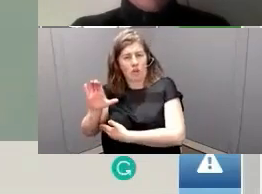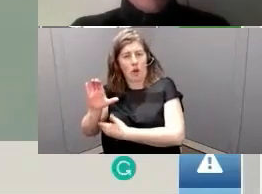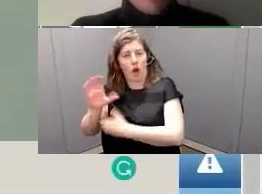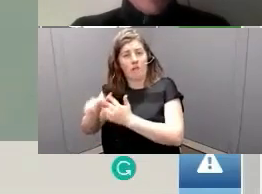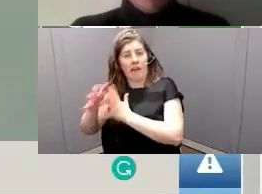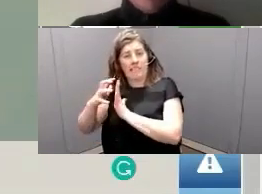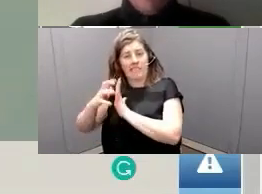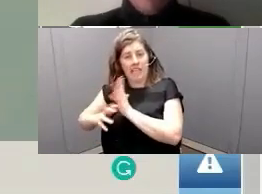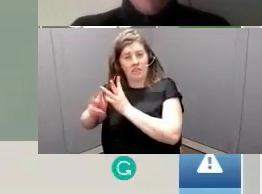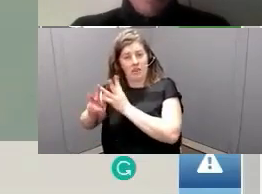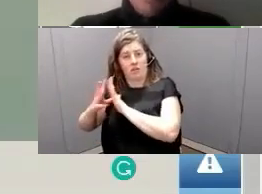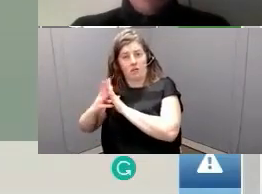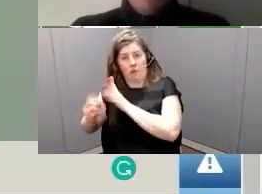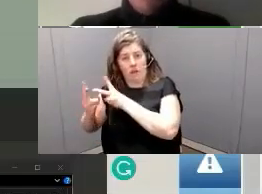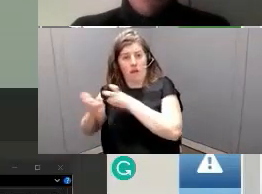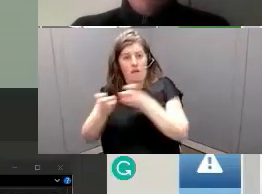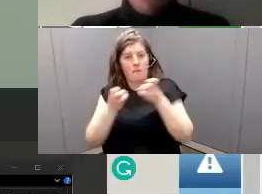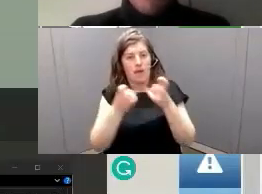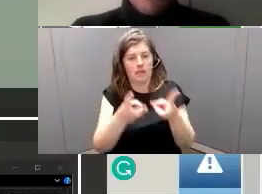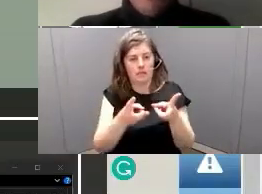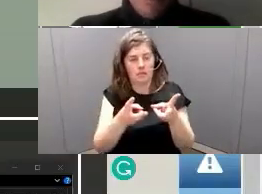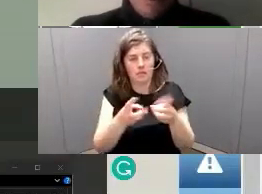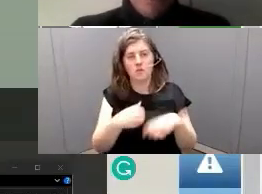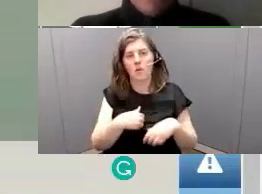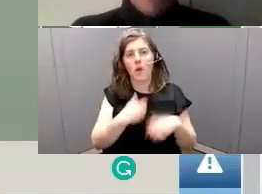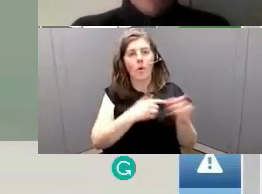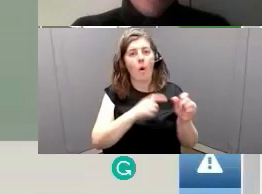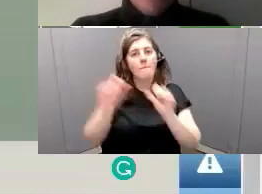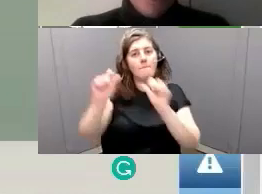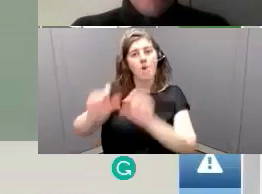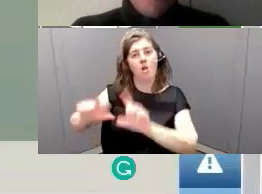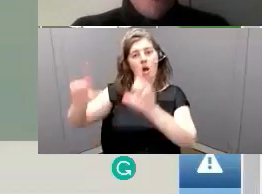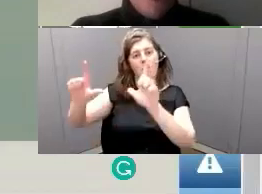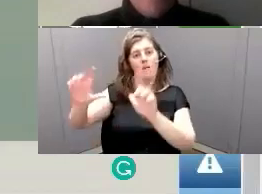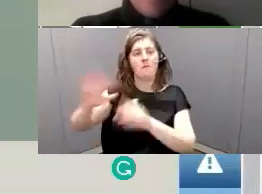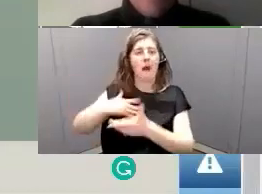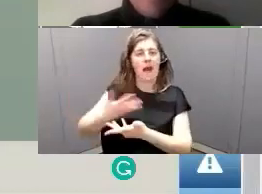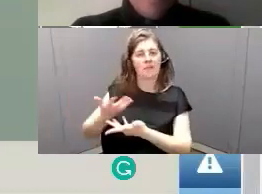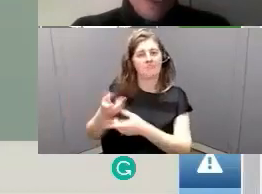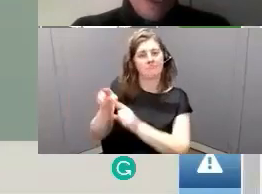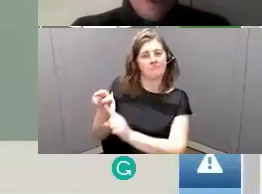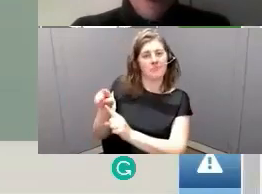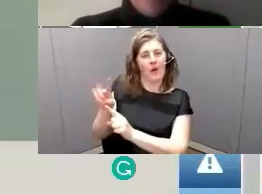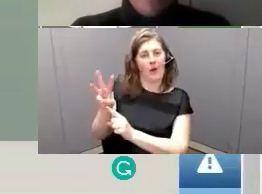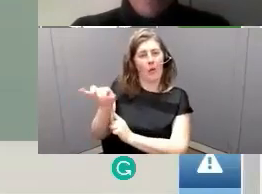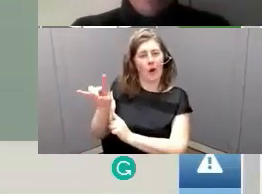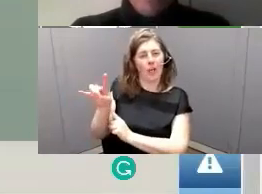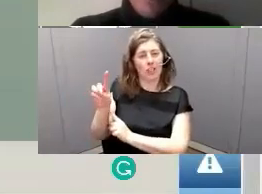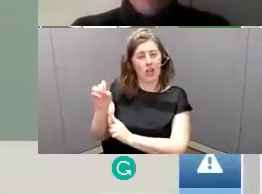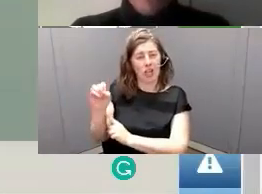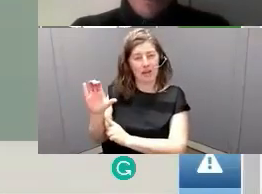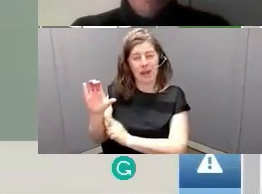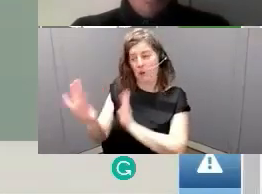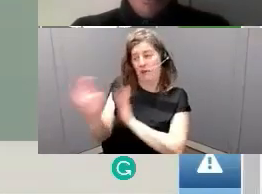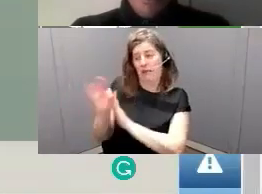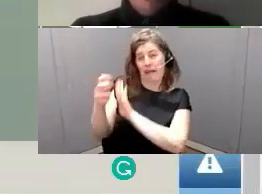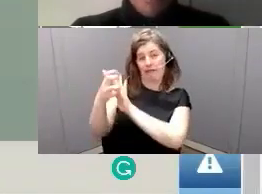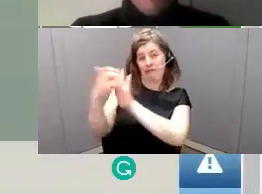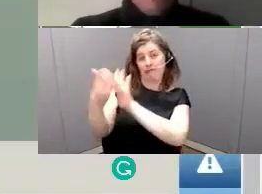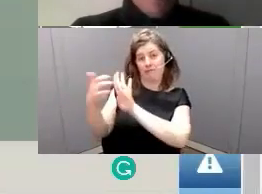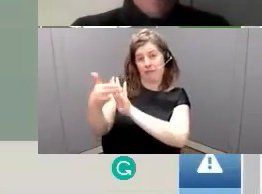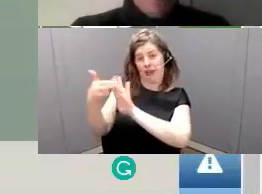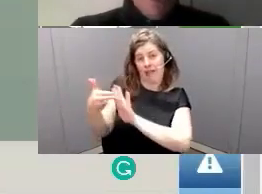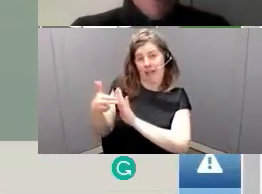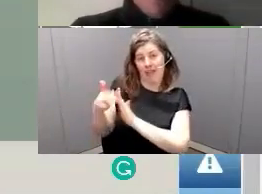text. So I'll pull up my trusty Word document. I'll select the text that I want to